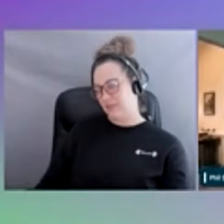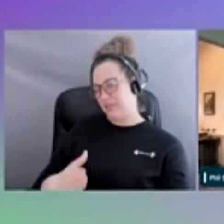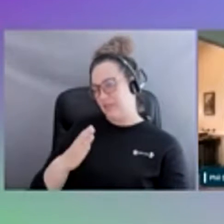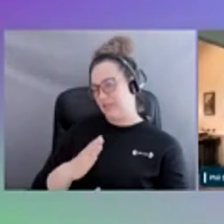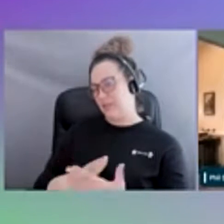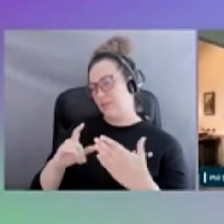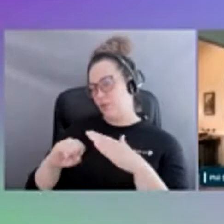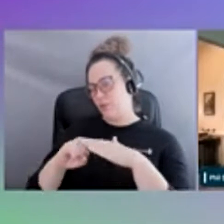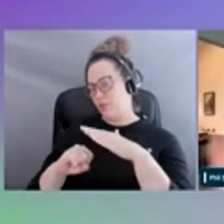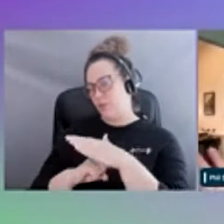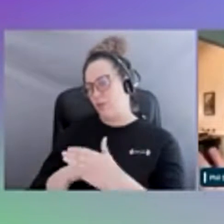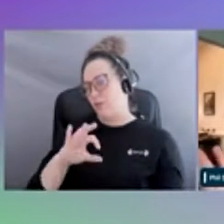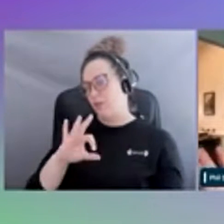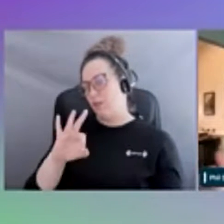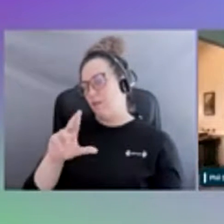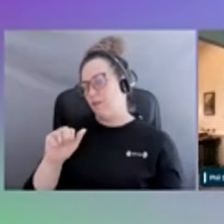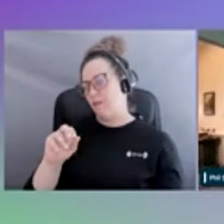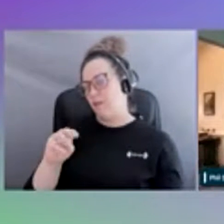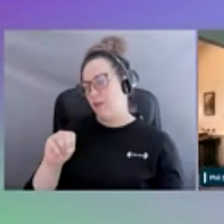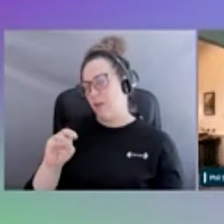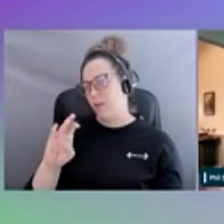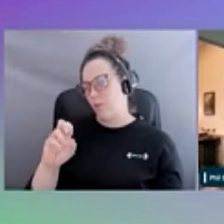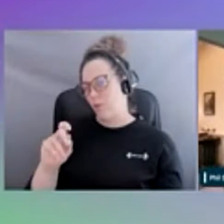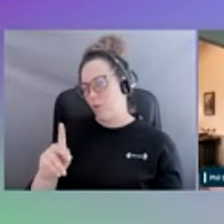mentioned, Lean Canvas or